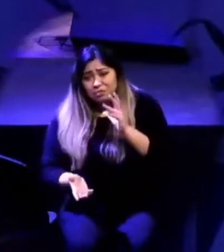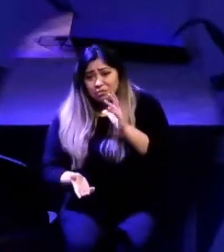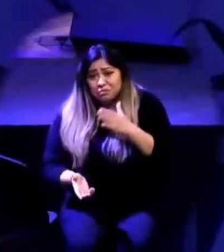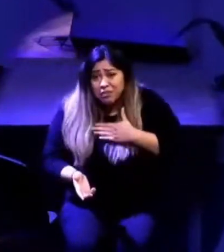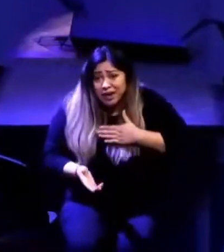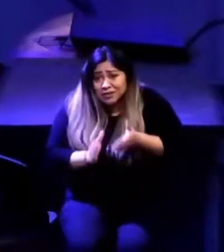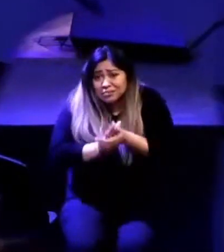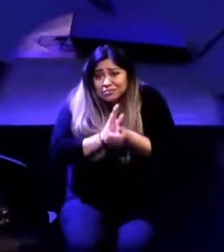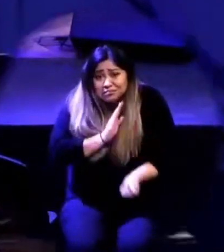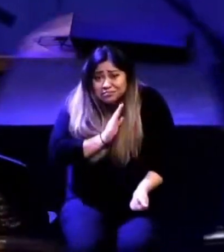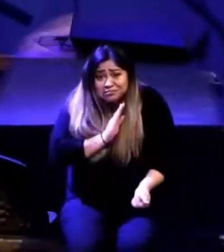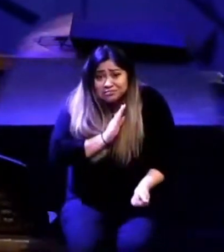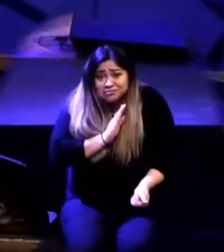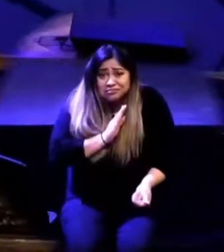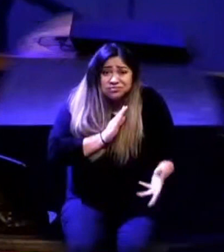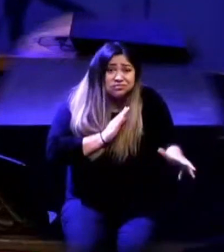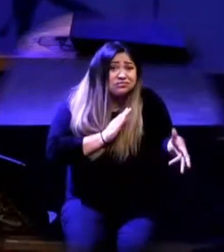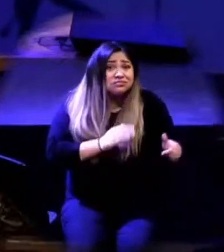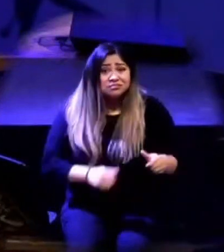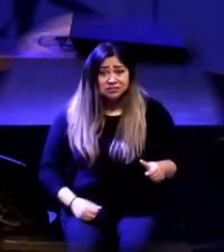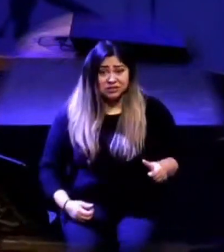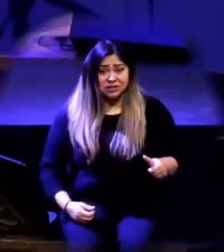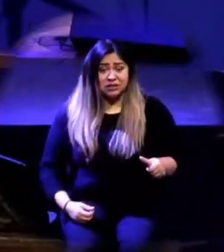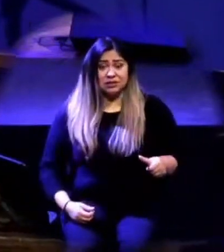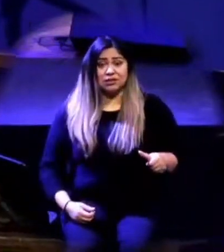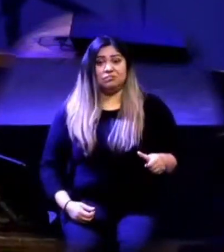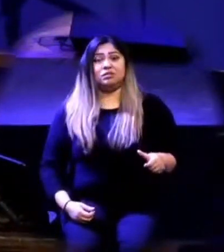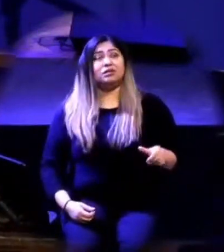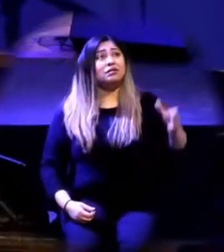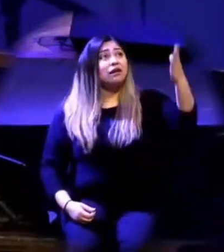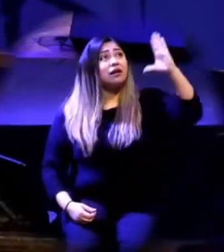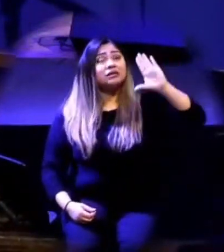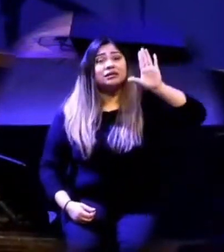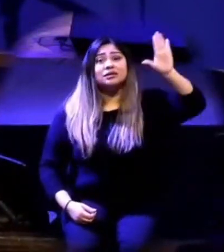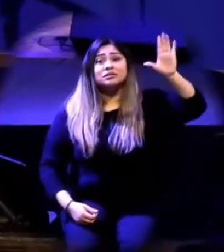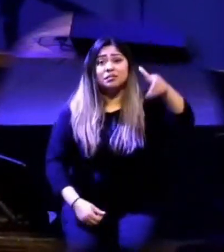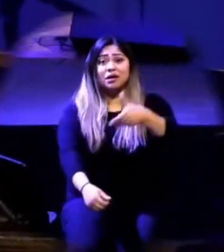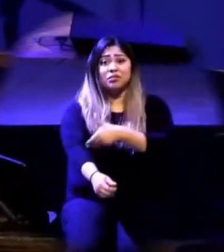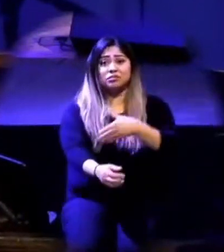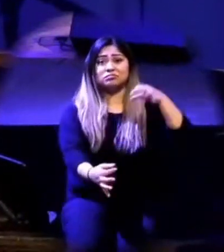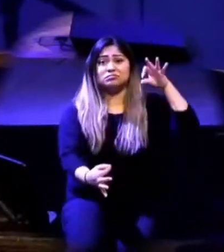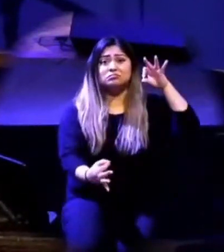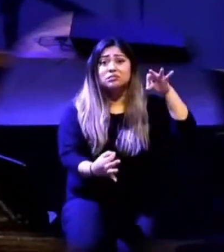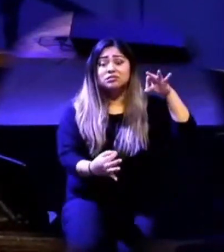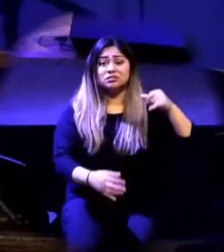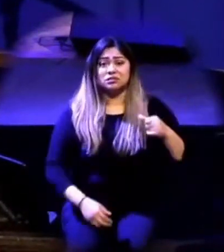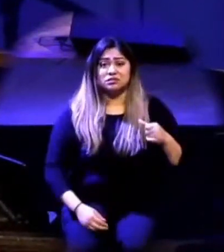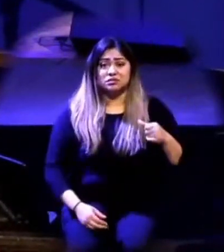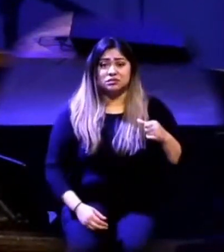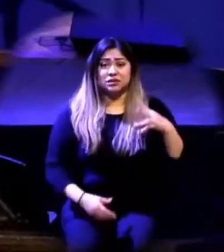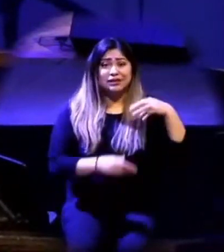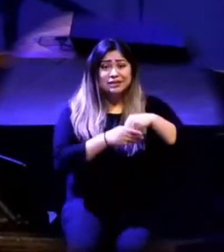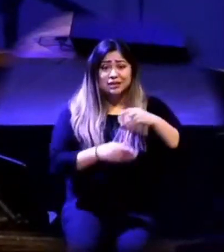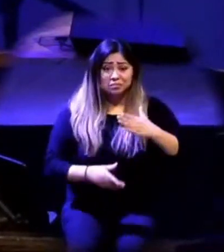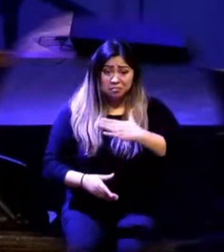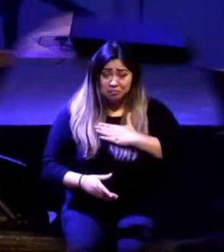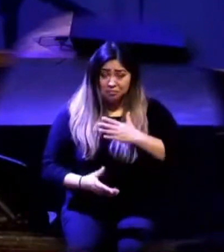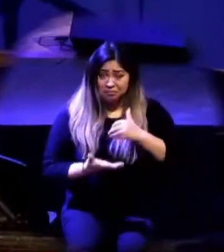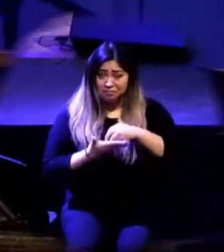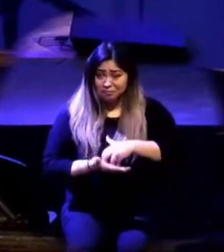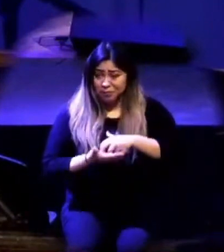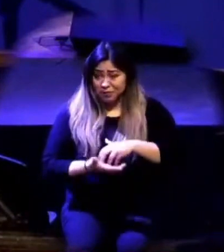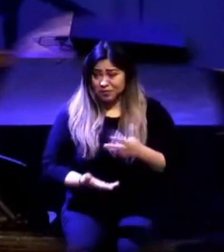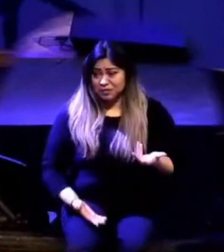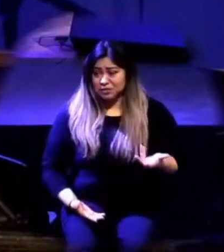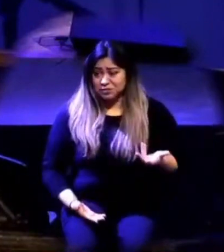that strong, but I serve a God whose power is made perfect in weakness. It's good to know when we are weak,